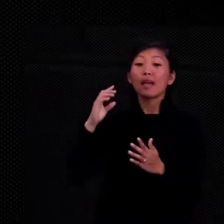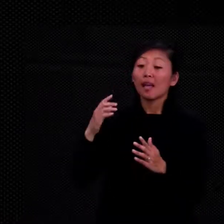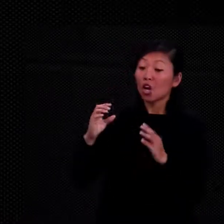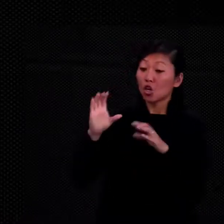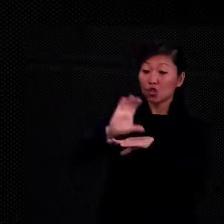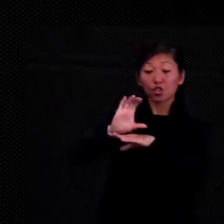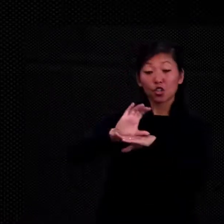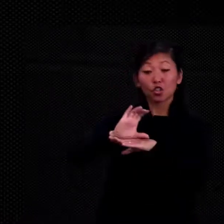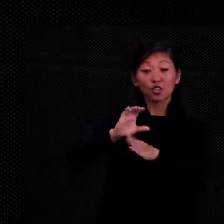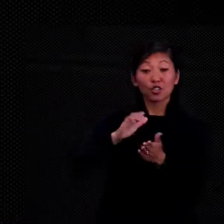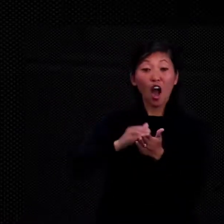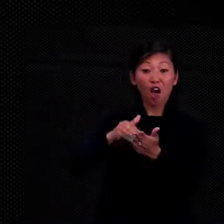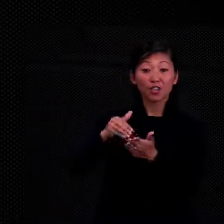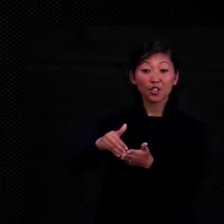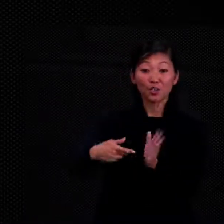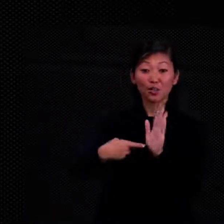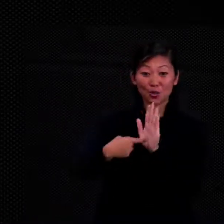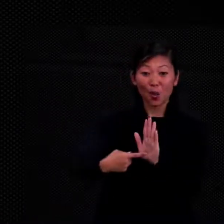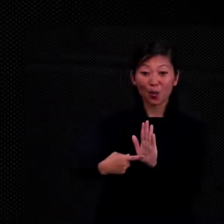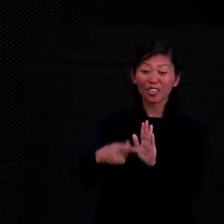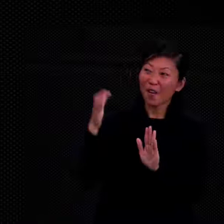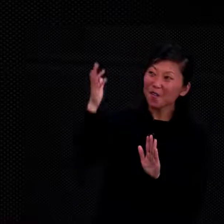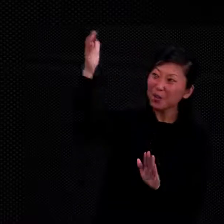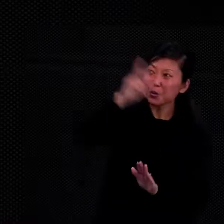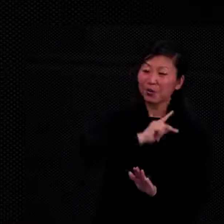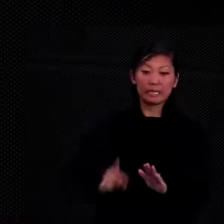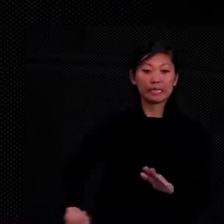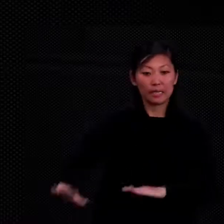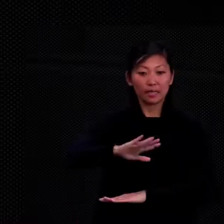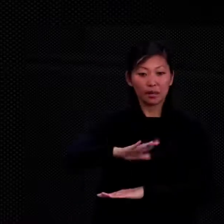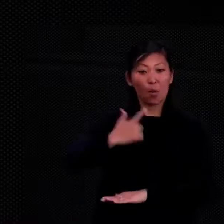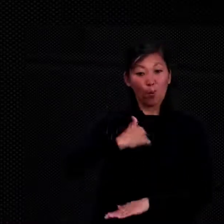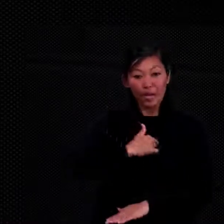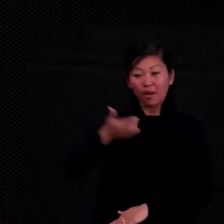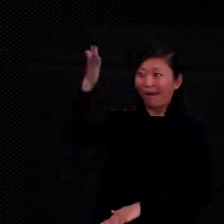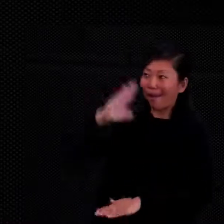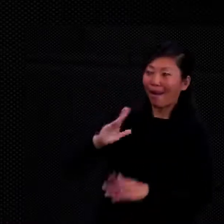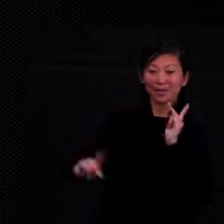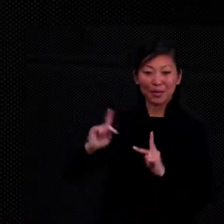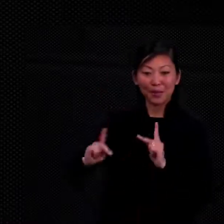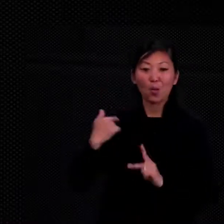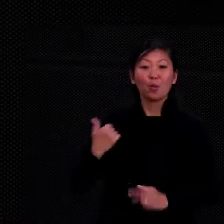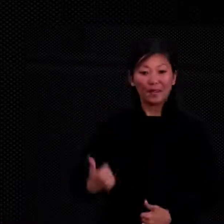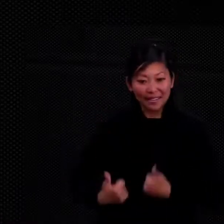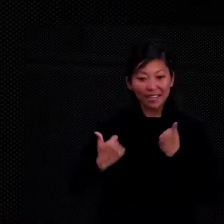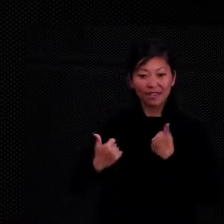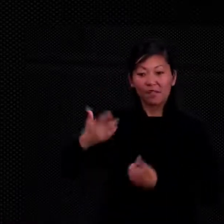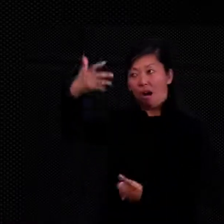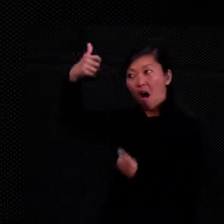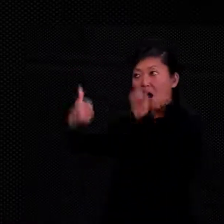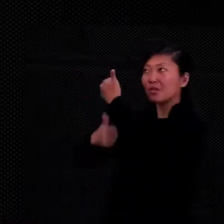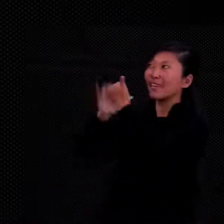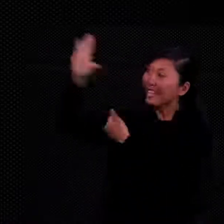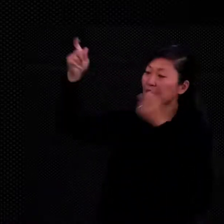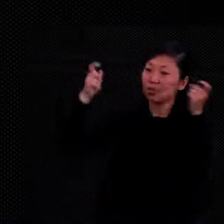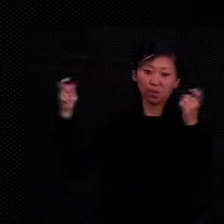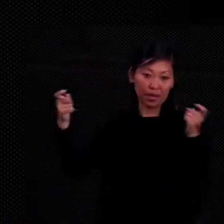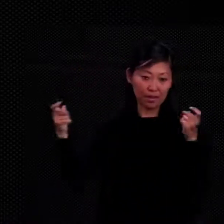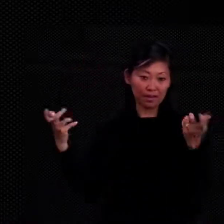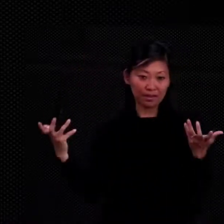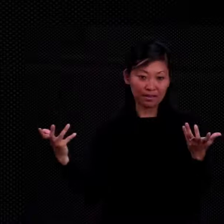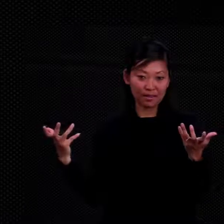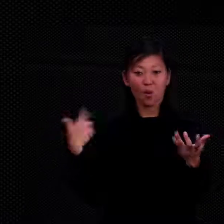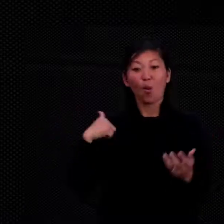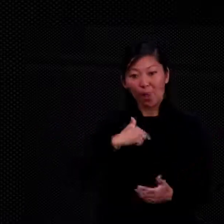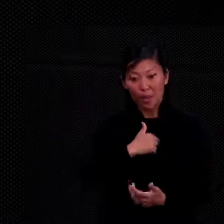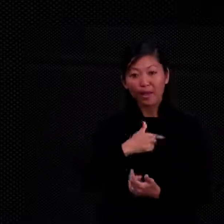come. We are, after all, the people of God who live under the rule and the reign of Jesus Christ. We are, after all, those who